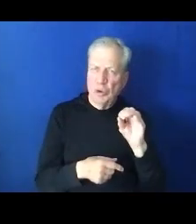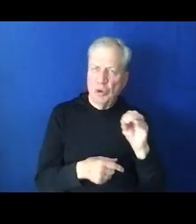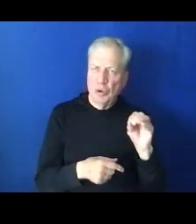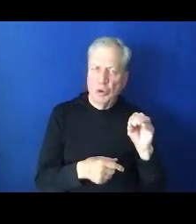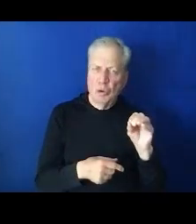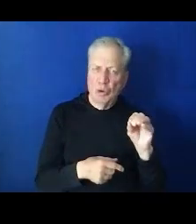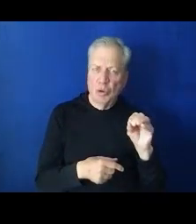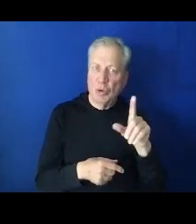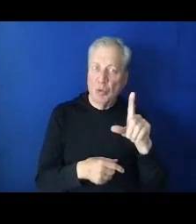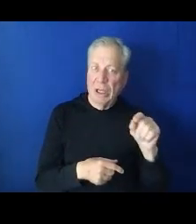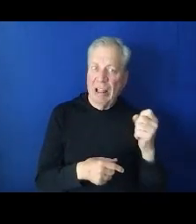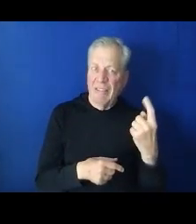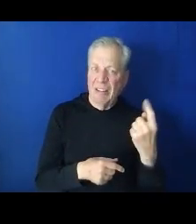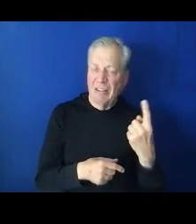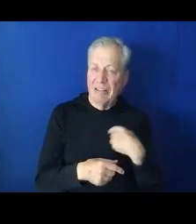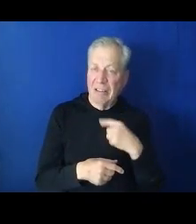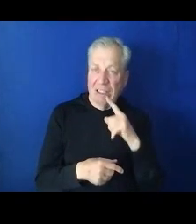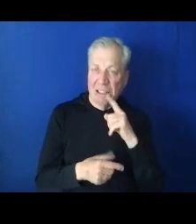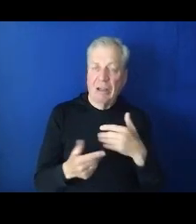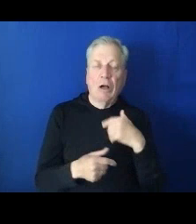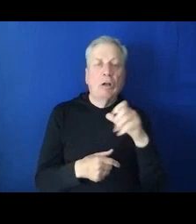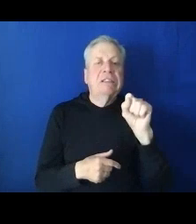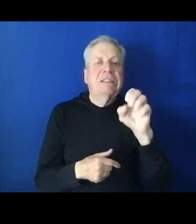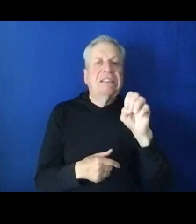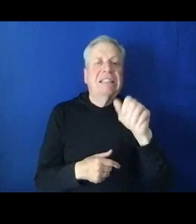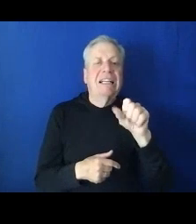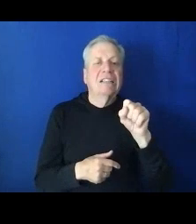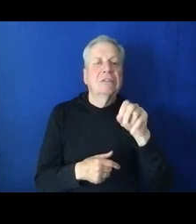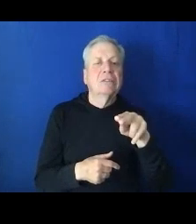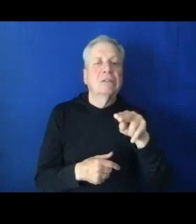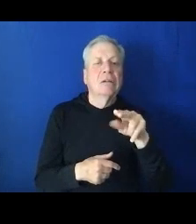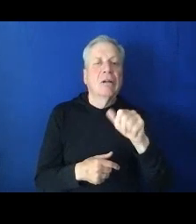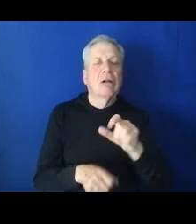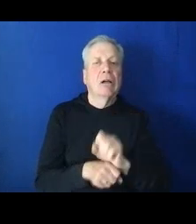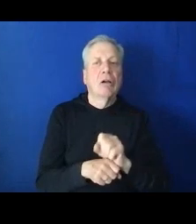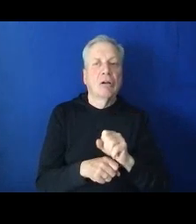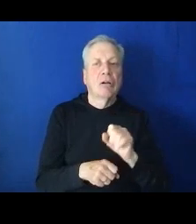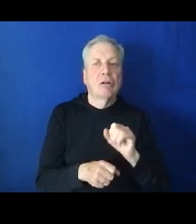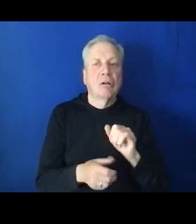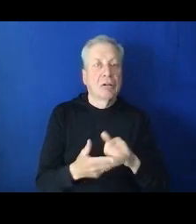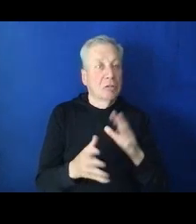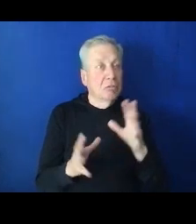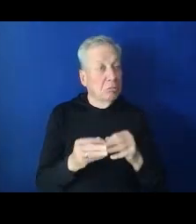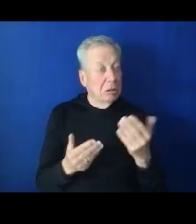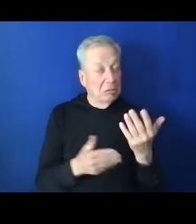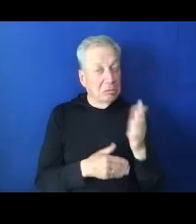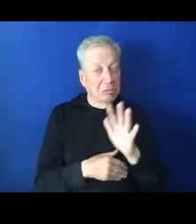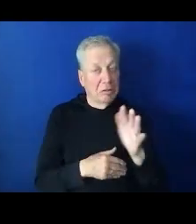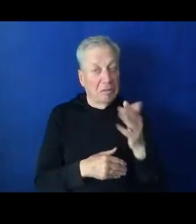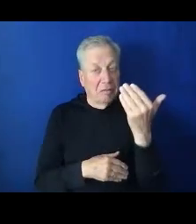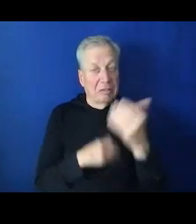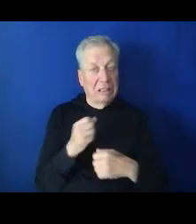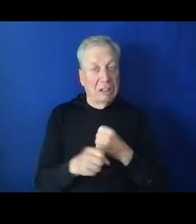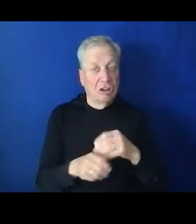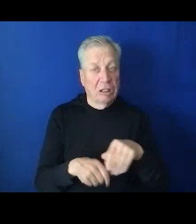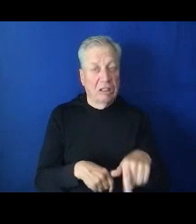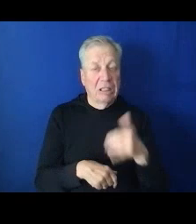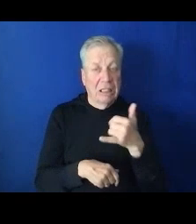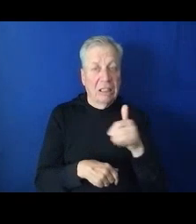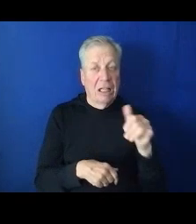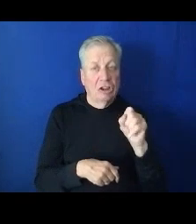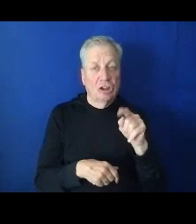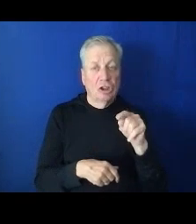2011. And I was a seasonal in the late 90s. So this is about 15 years in Yellowstone for me.